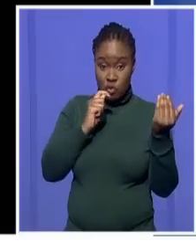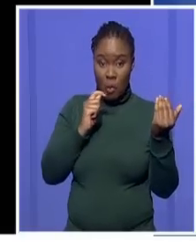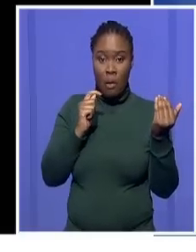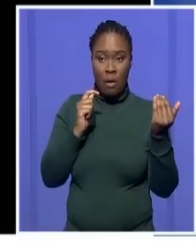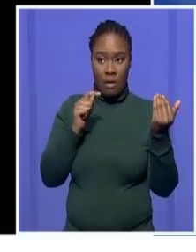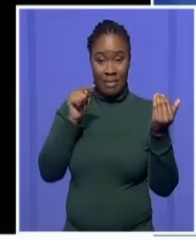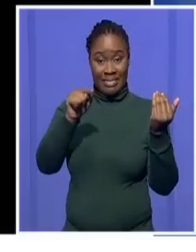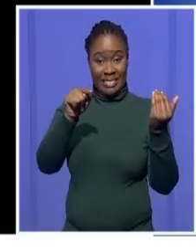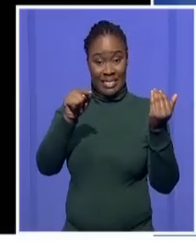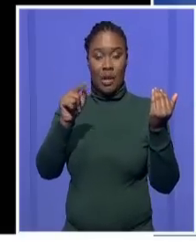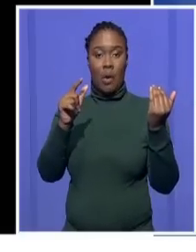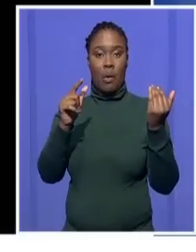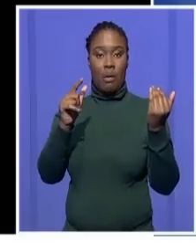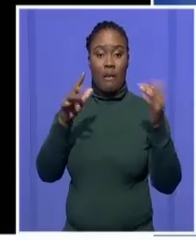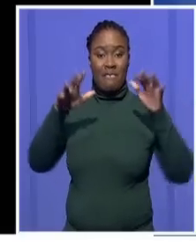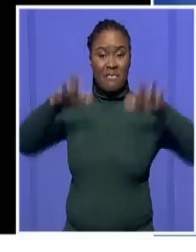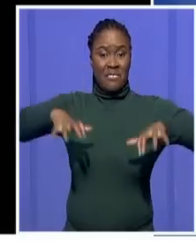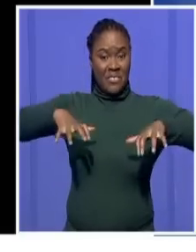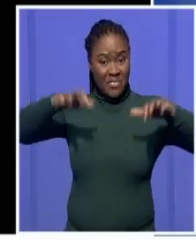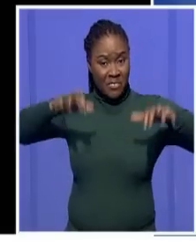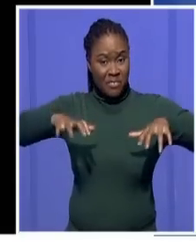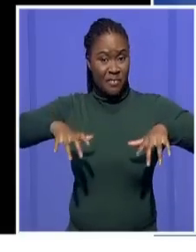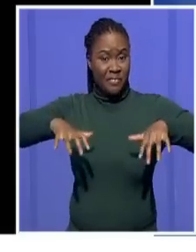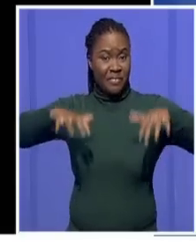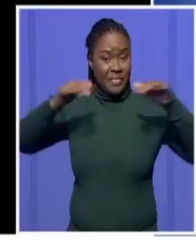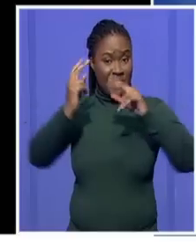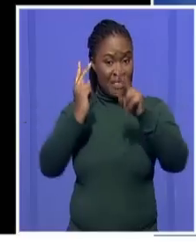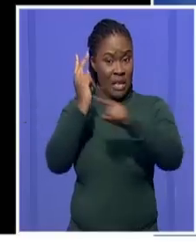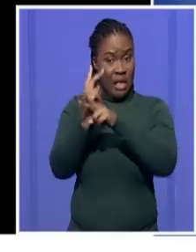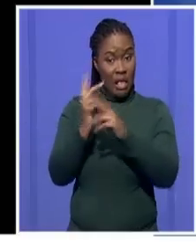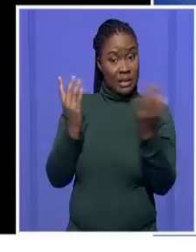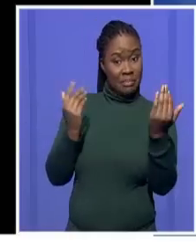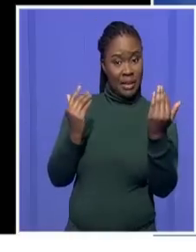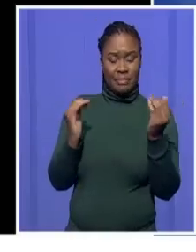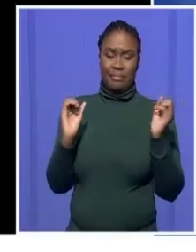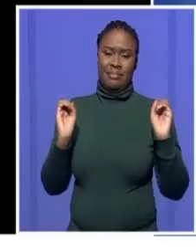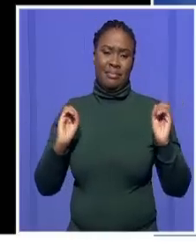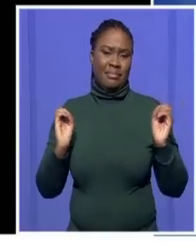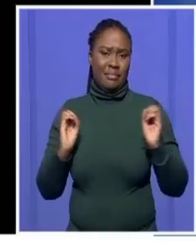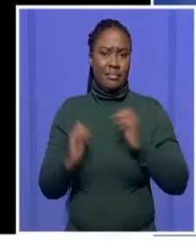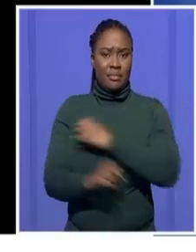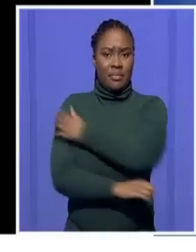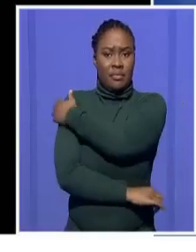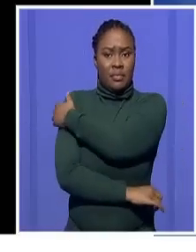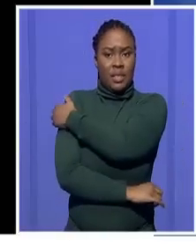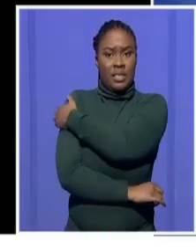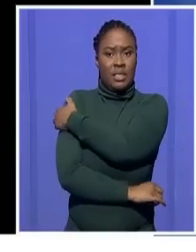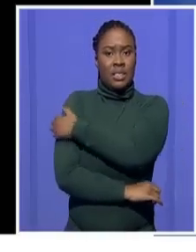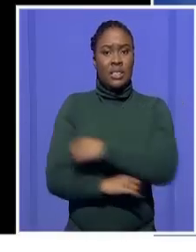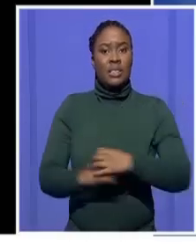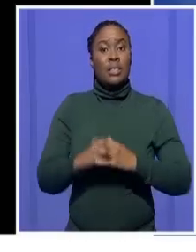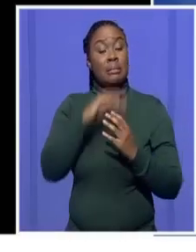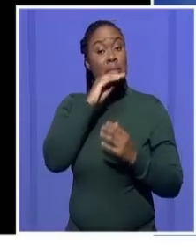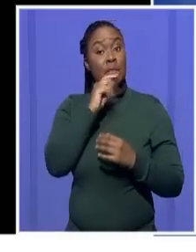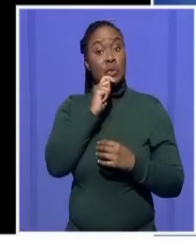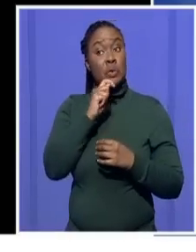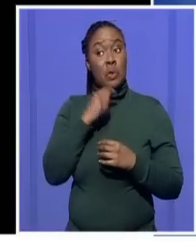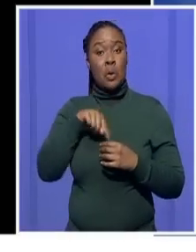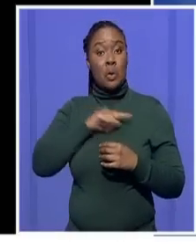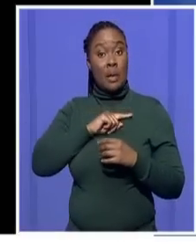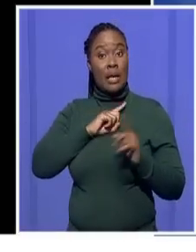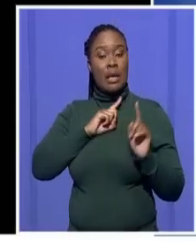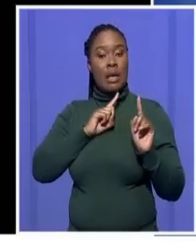same situation. I'm seeing, it's just a pity that due to network and us not being able to physically get out of the